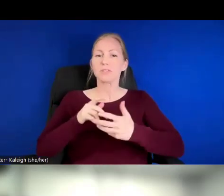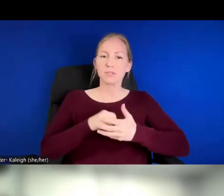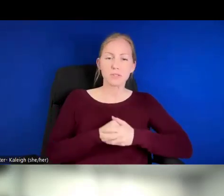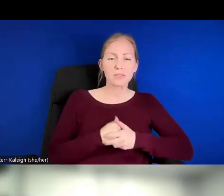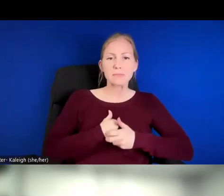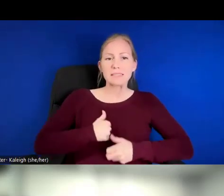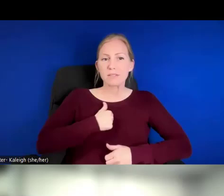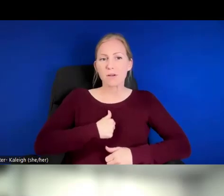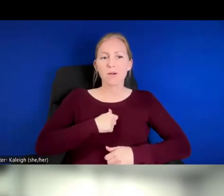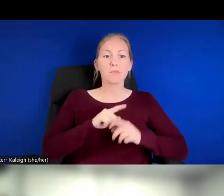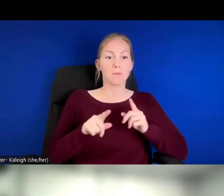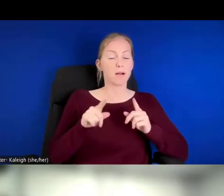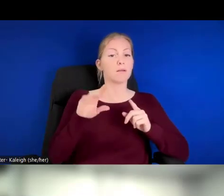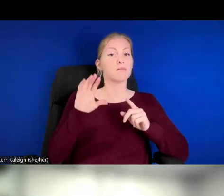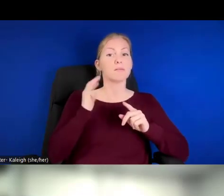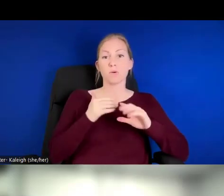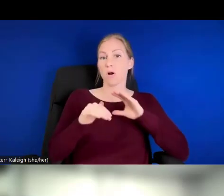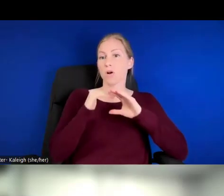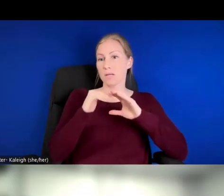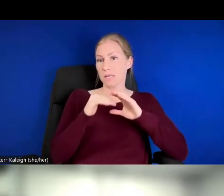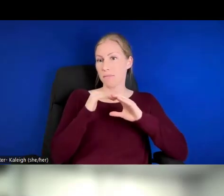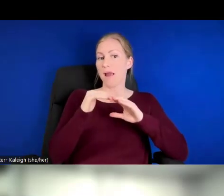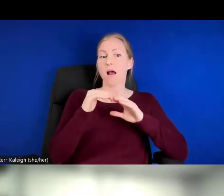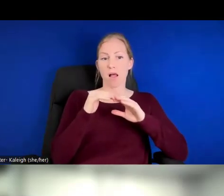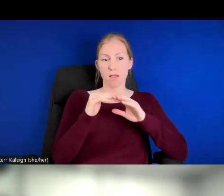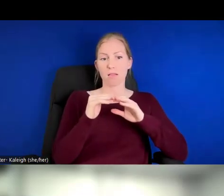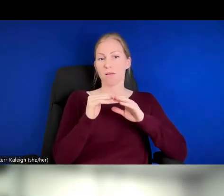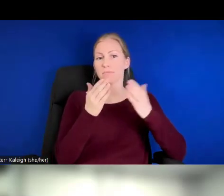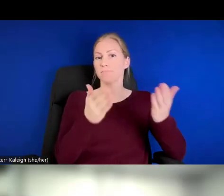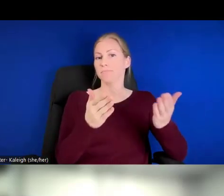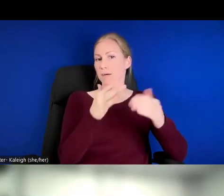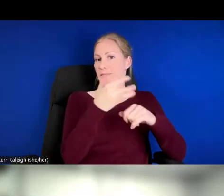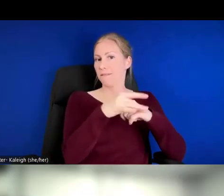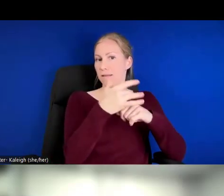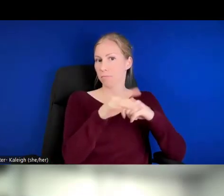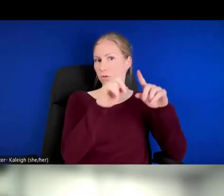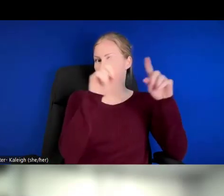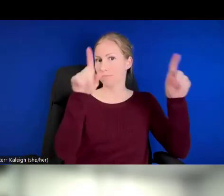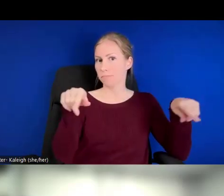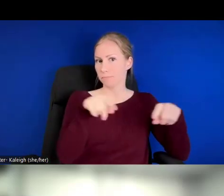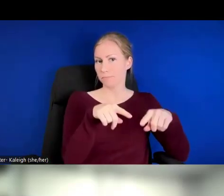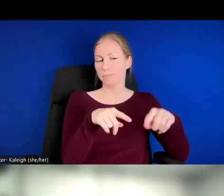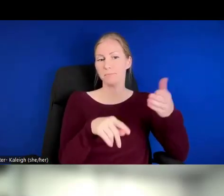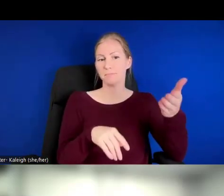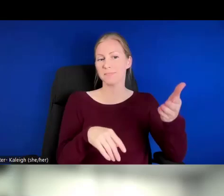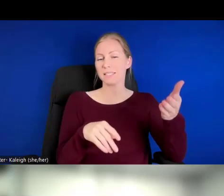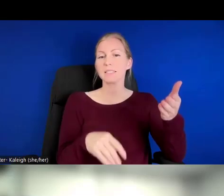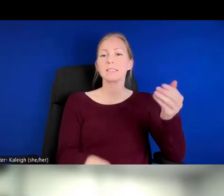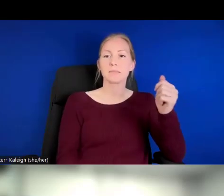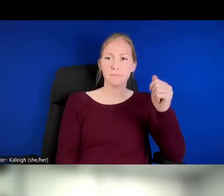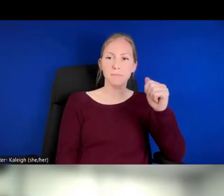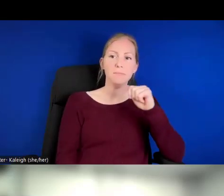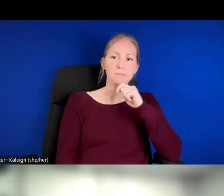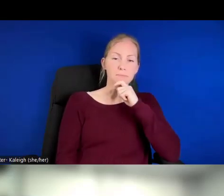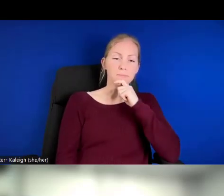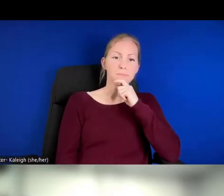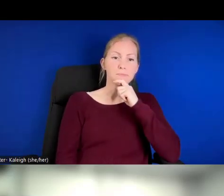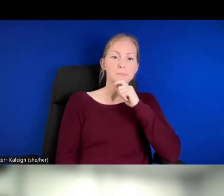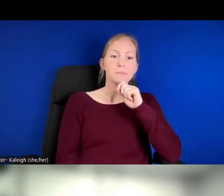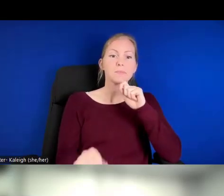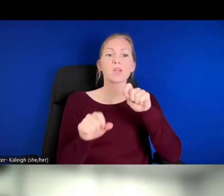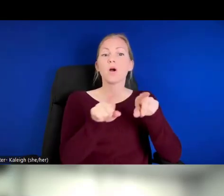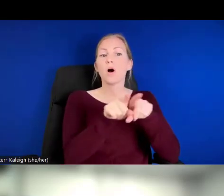But our email addresses are available on this last slide. You can